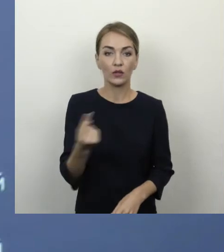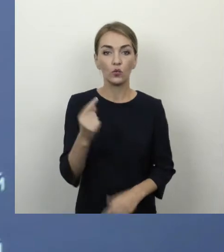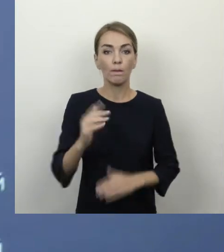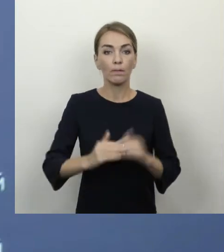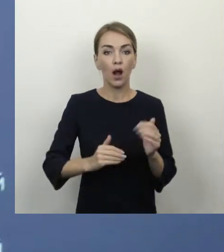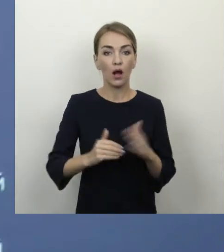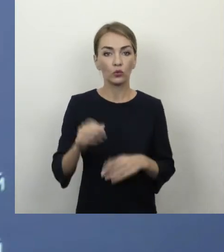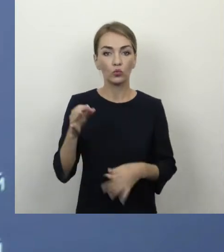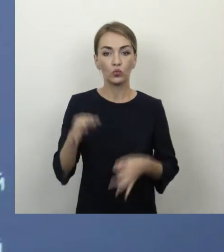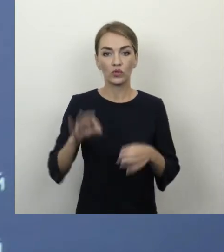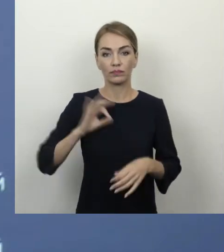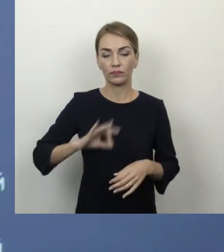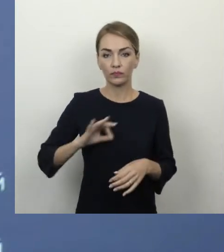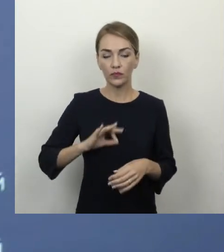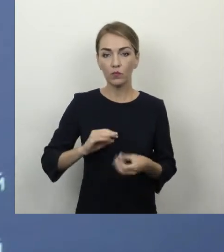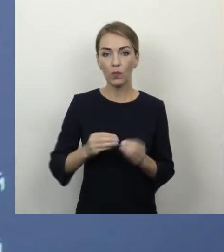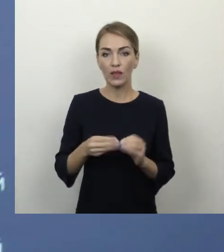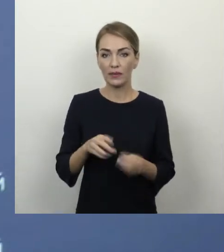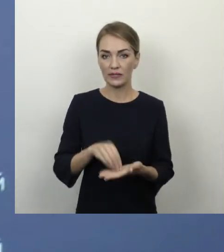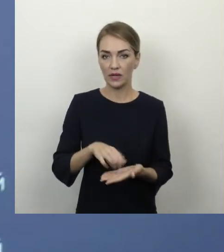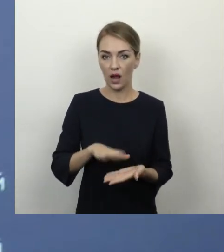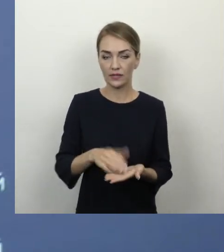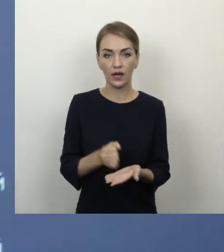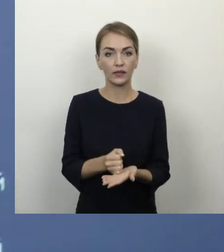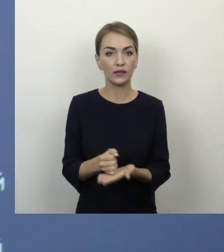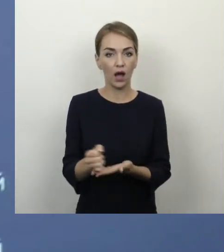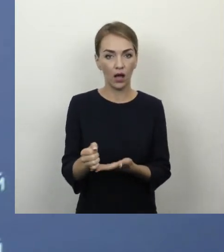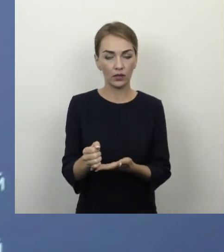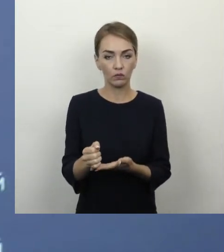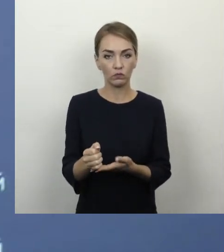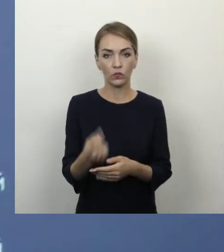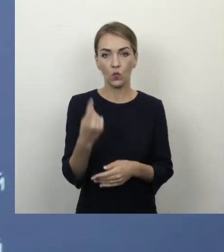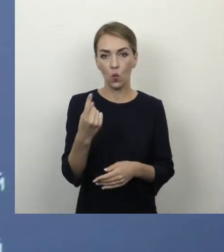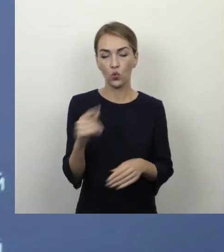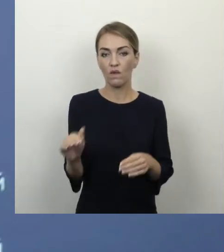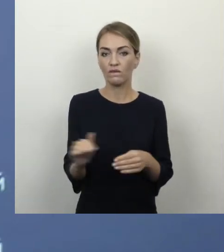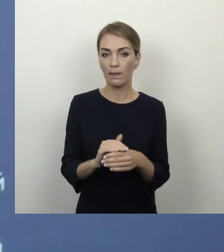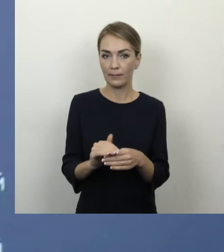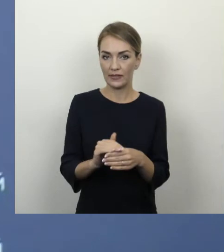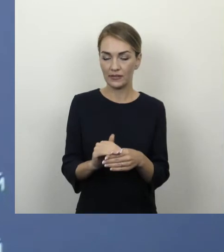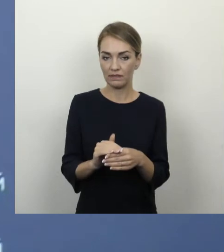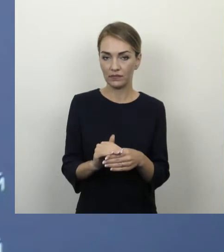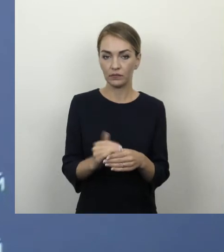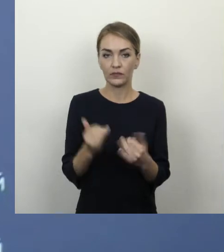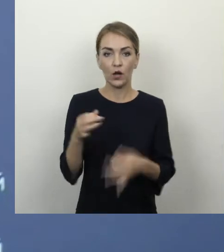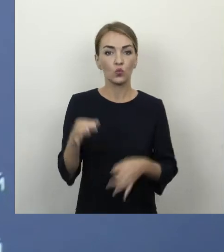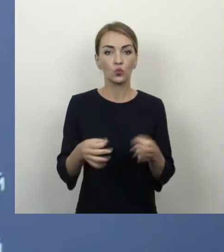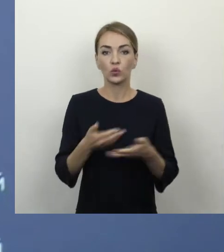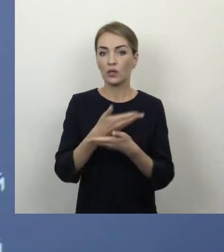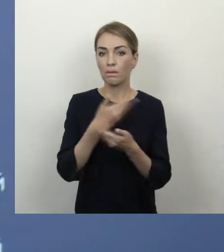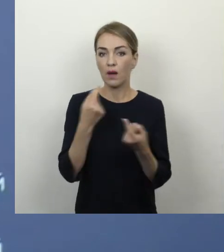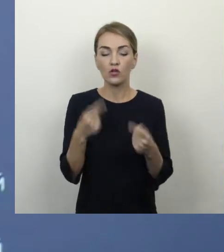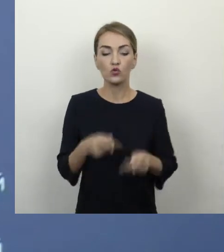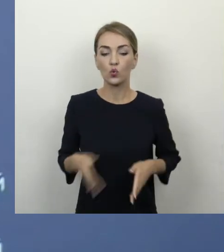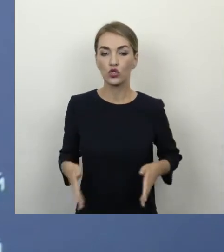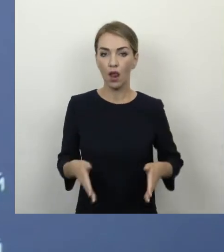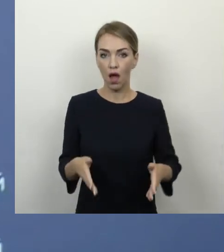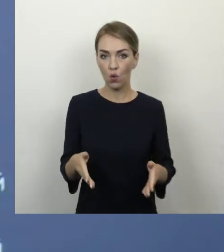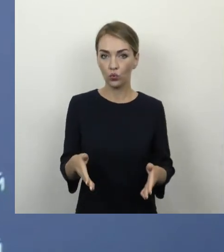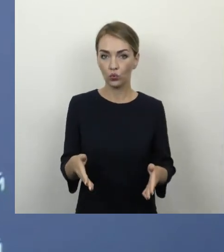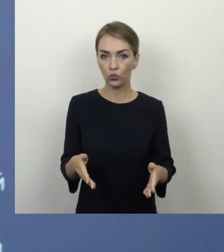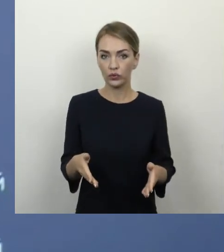of 2021. The court applies consistent case law in the matters